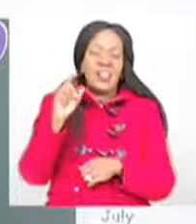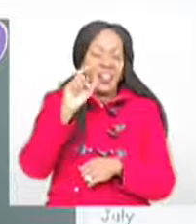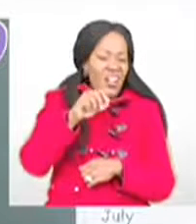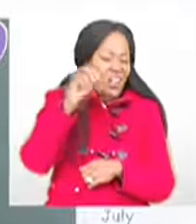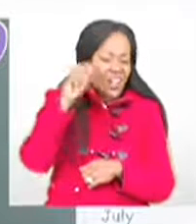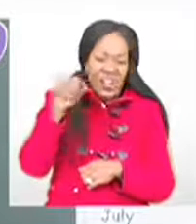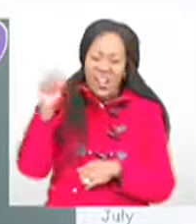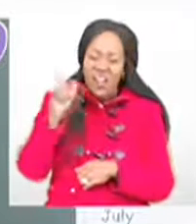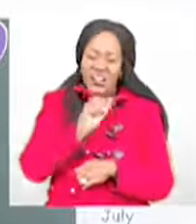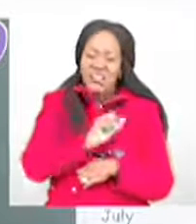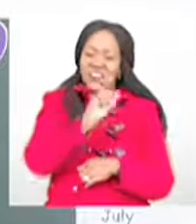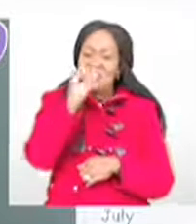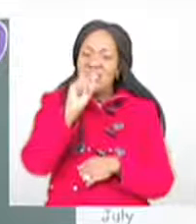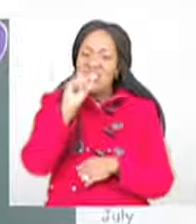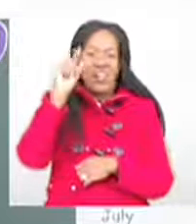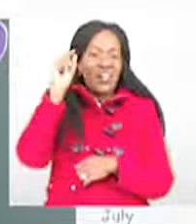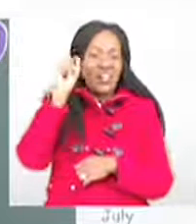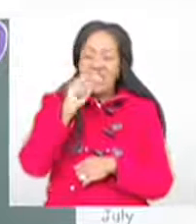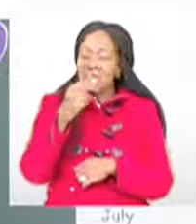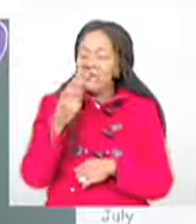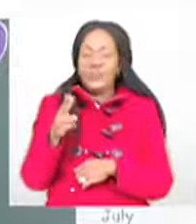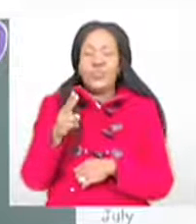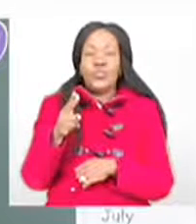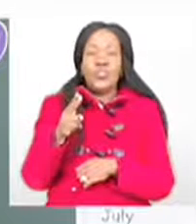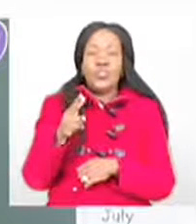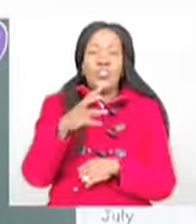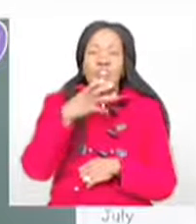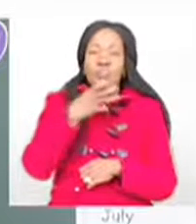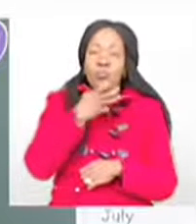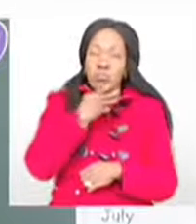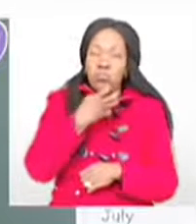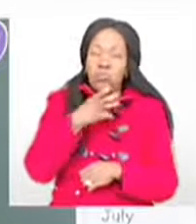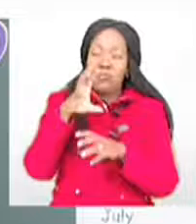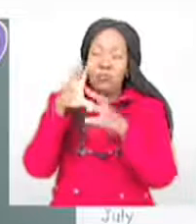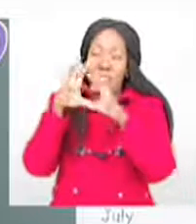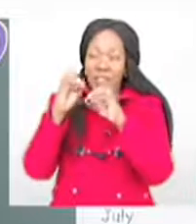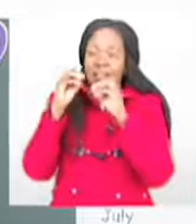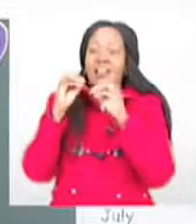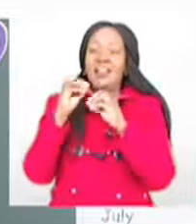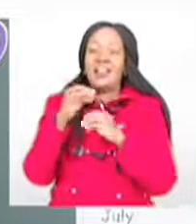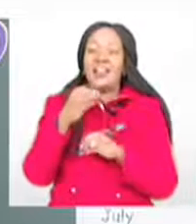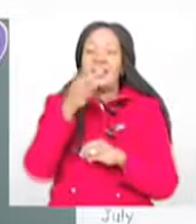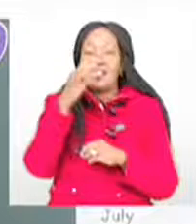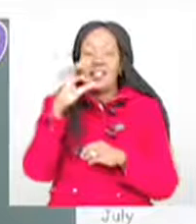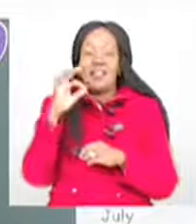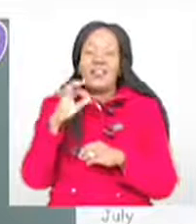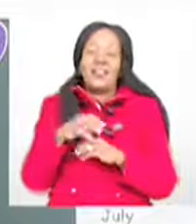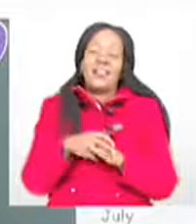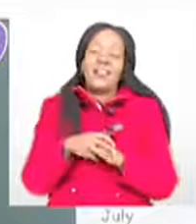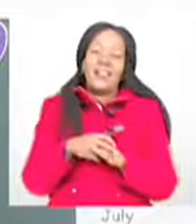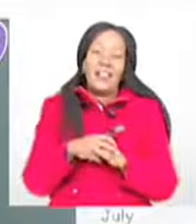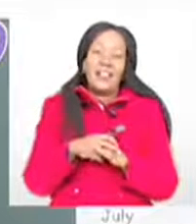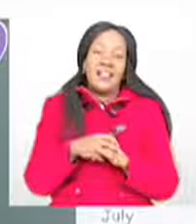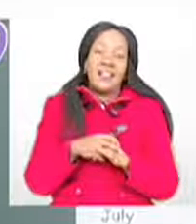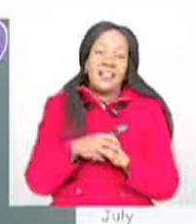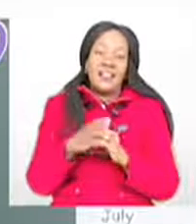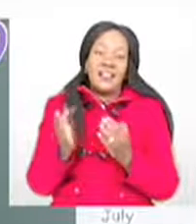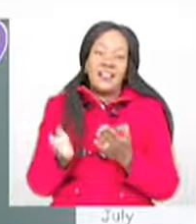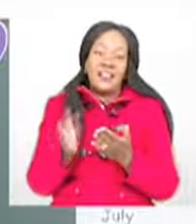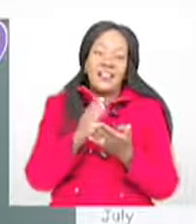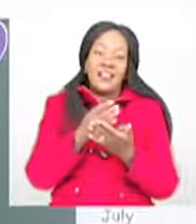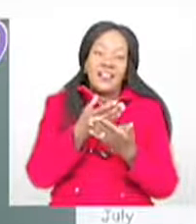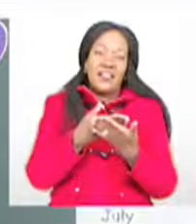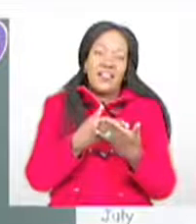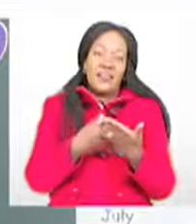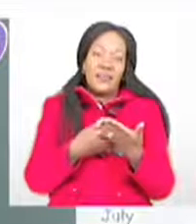there the frog will be able to catch the fly. Now let's move over